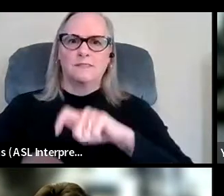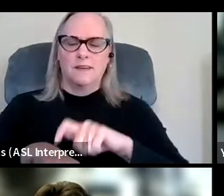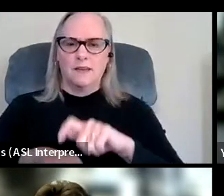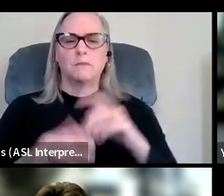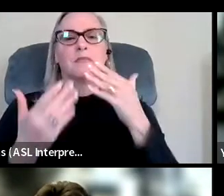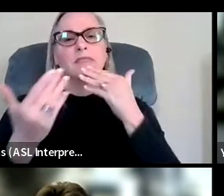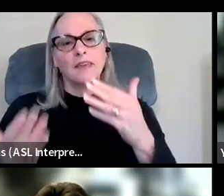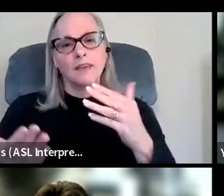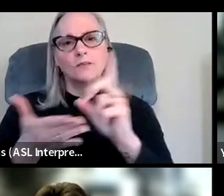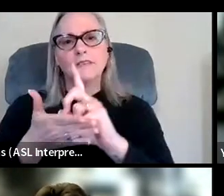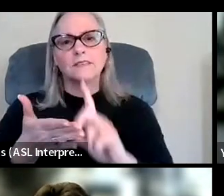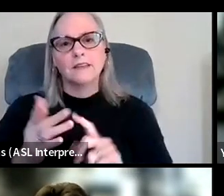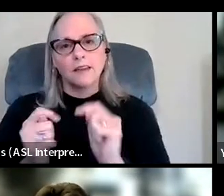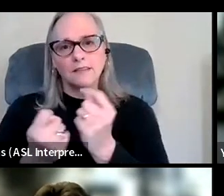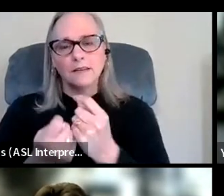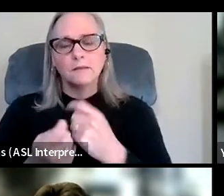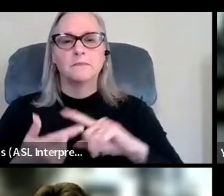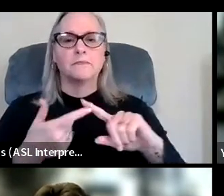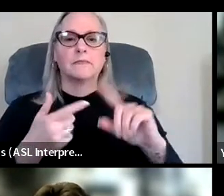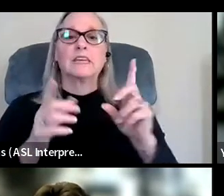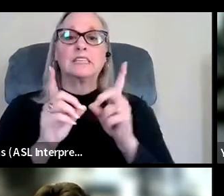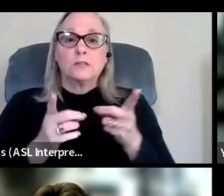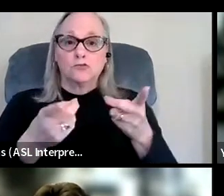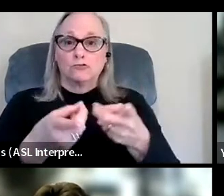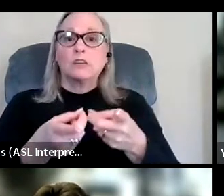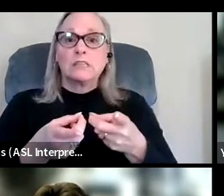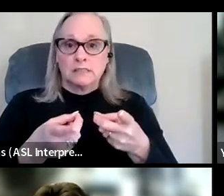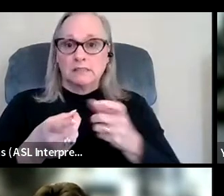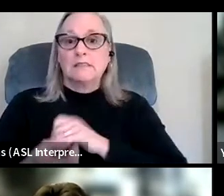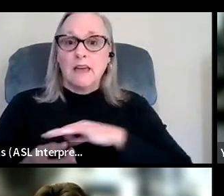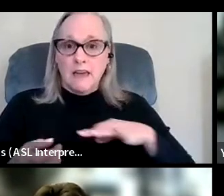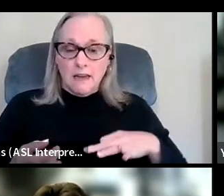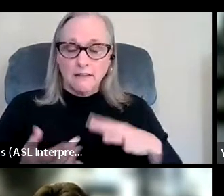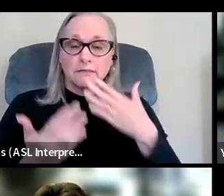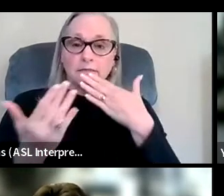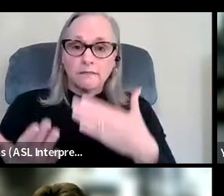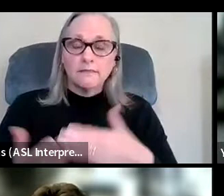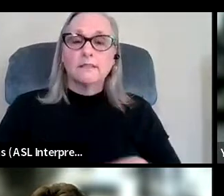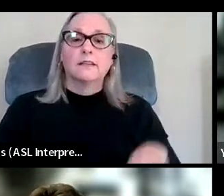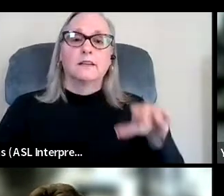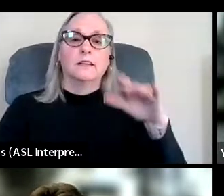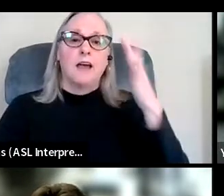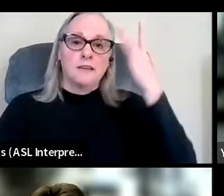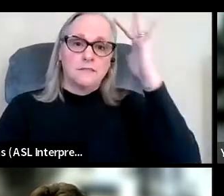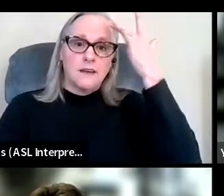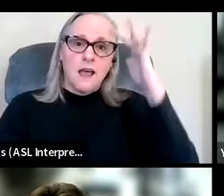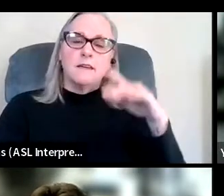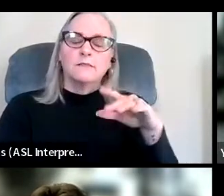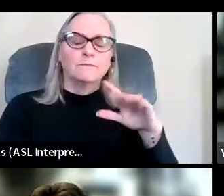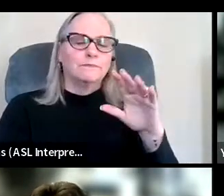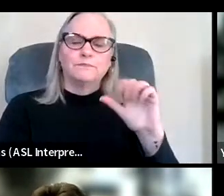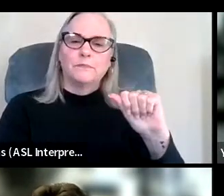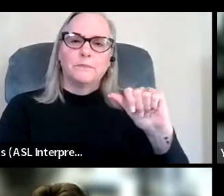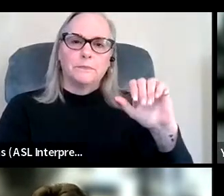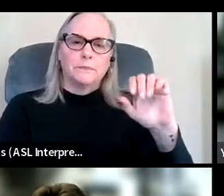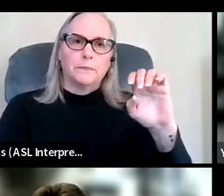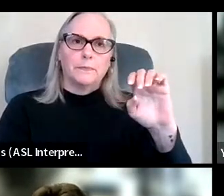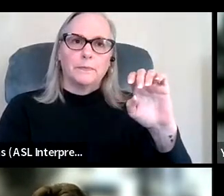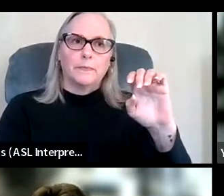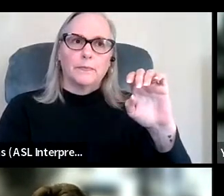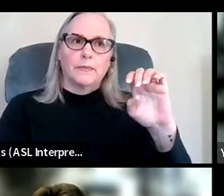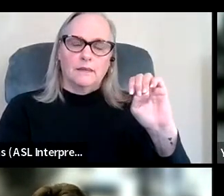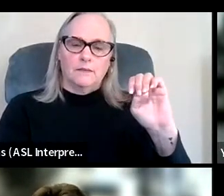staff and the Einstein staff who are on here as well. And to underline